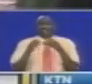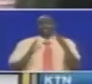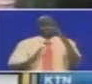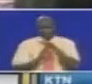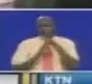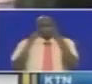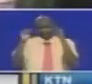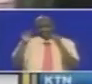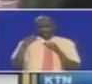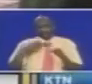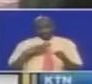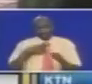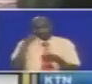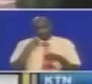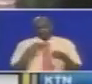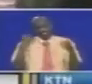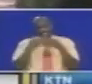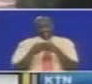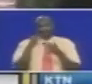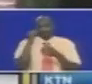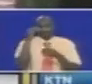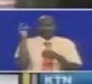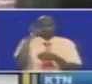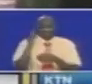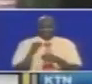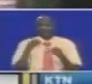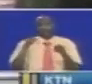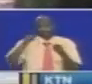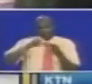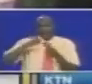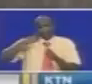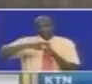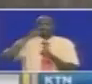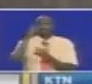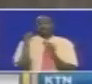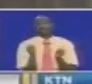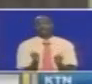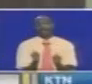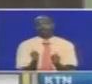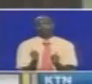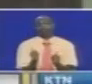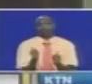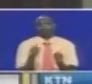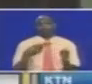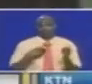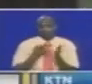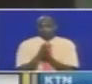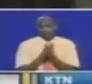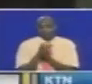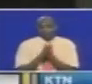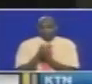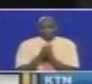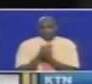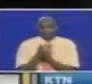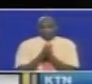presidential candidates had reached the 50% plus one vote threshold. Anxiety was building